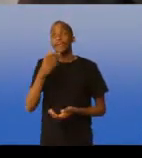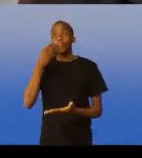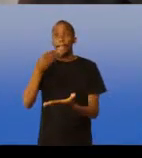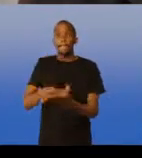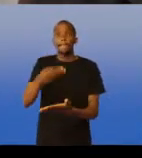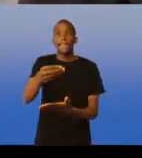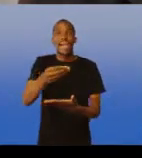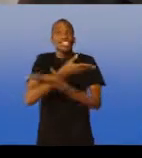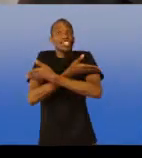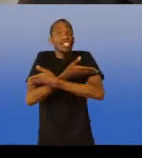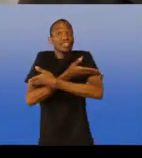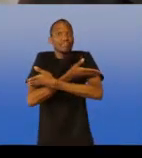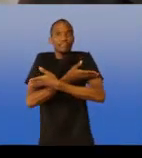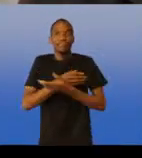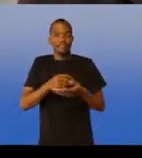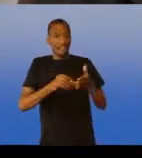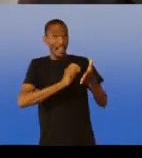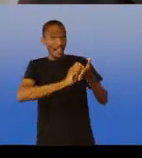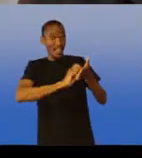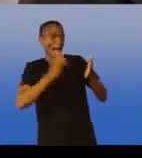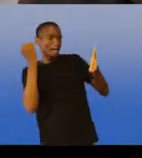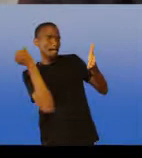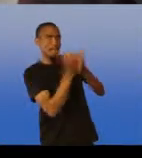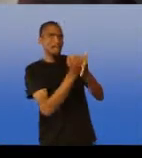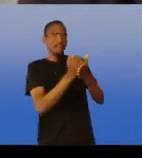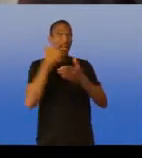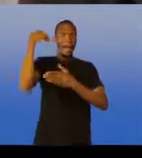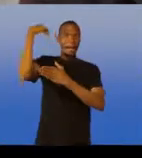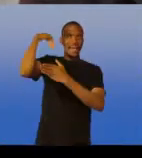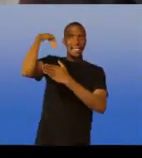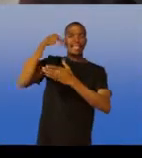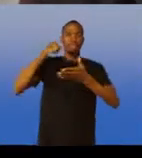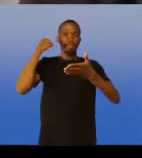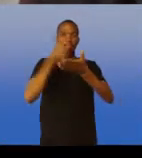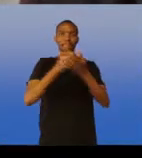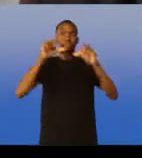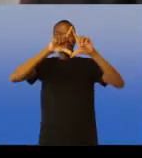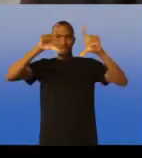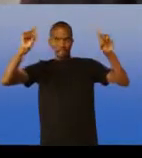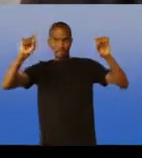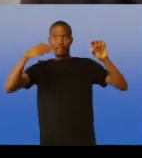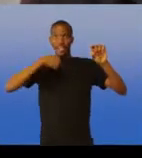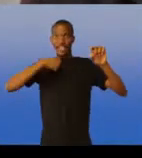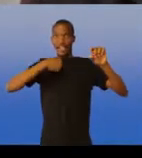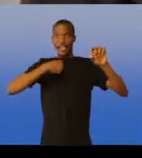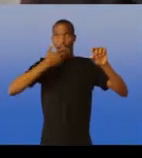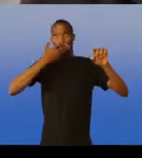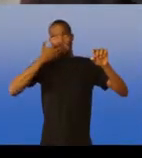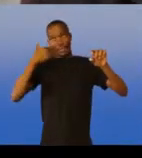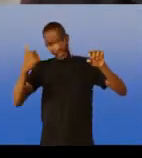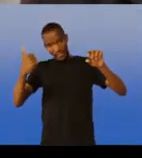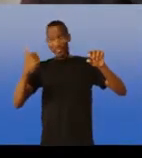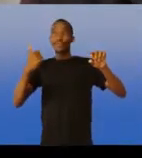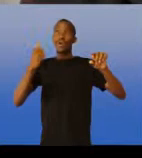go iprinta ke kwala gore ka ha morago ga gago ke re nna ke botoka ka